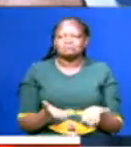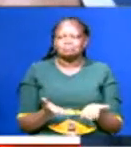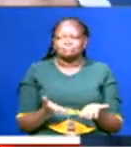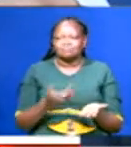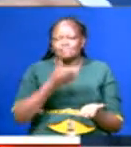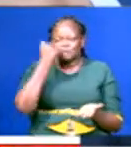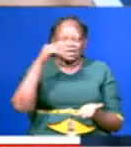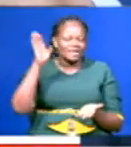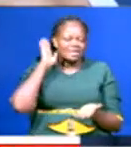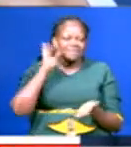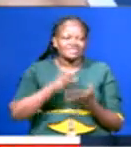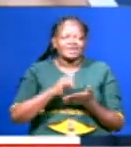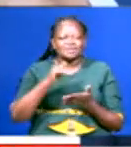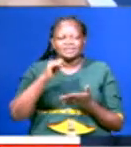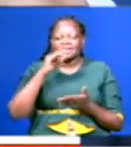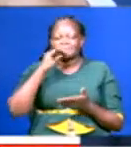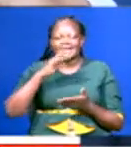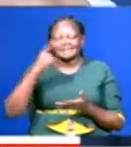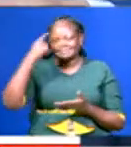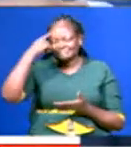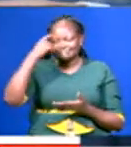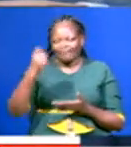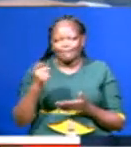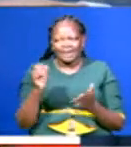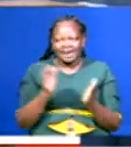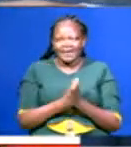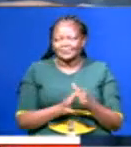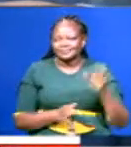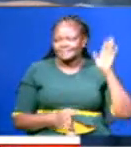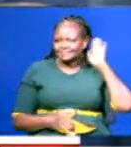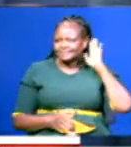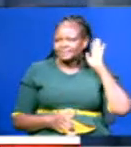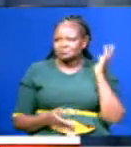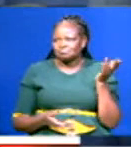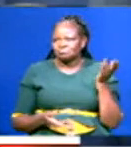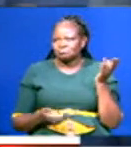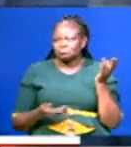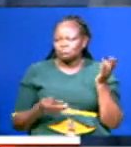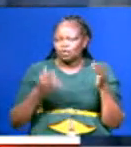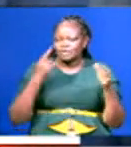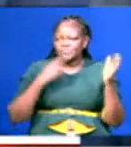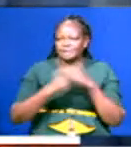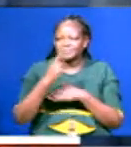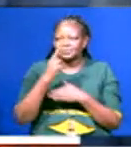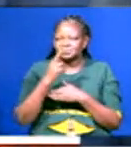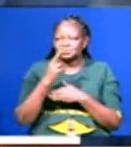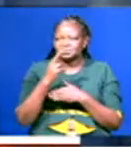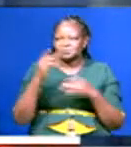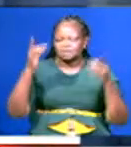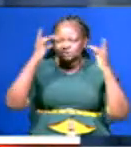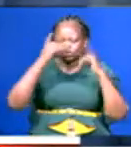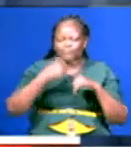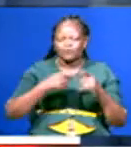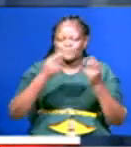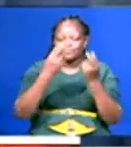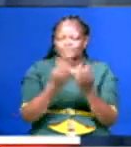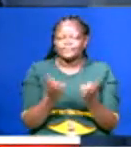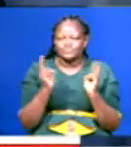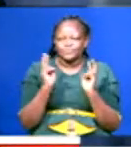is stubborn and is listening, or says he's respecting a ruling by a tribunal.